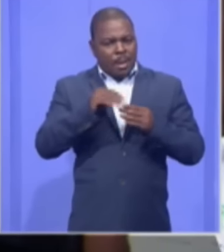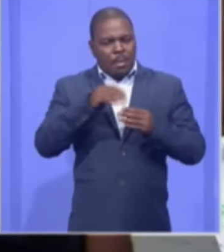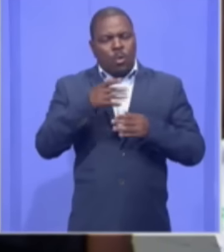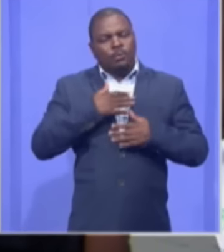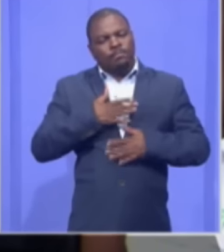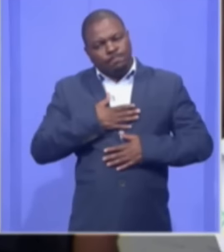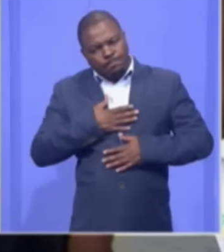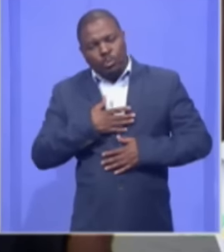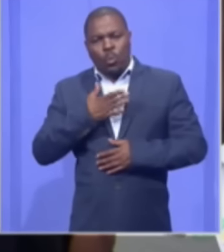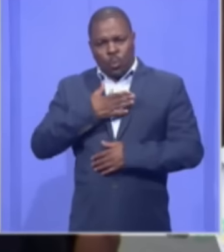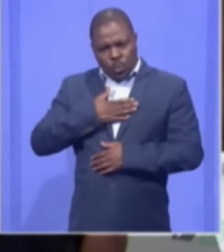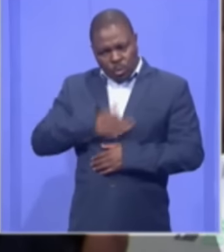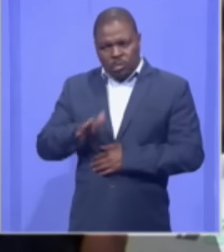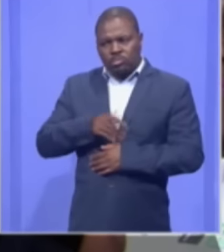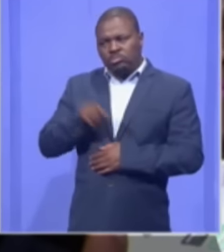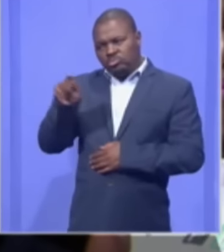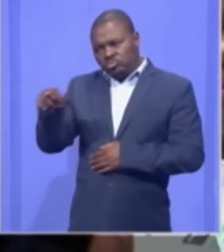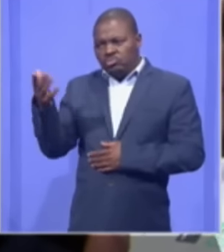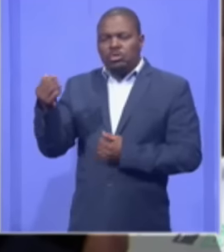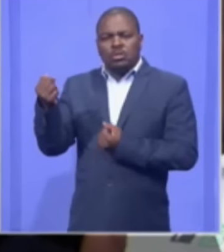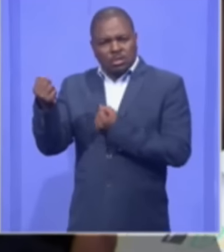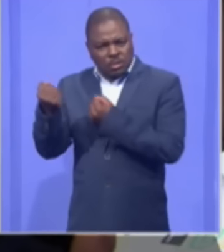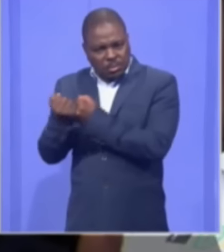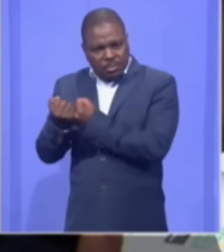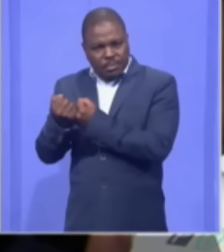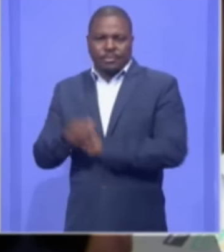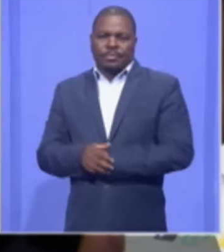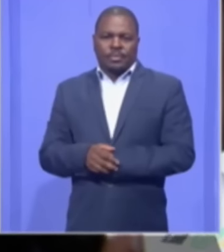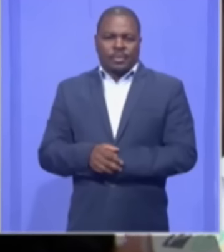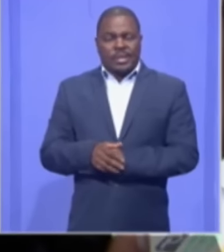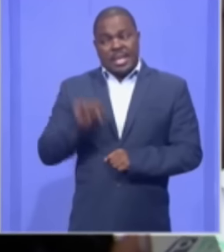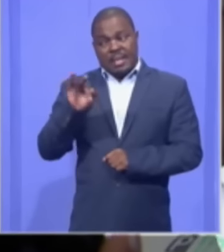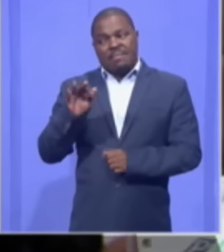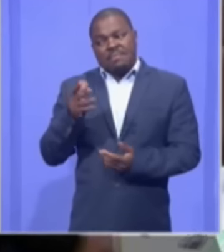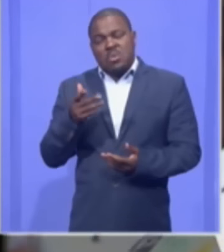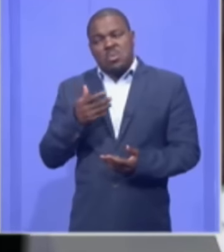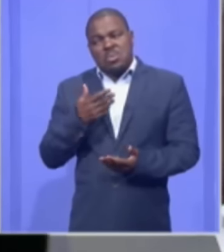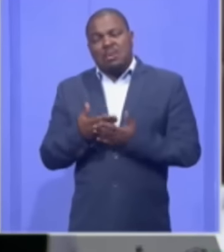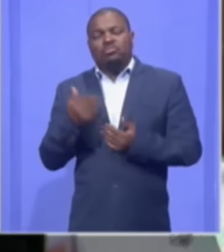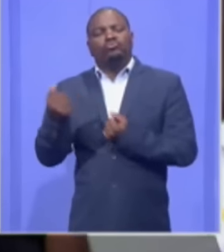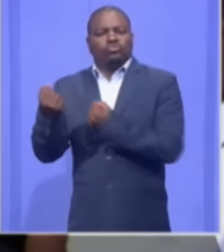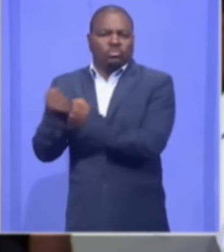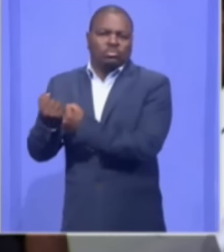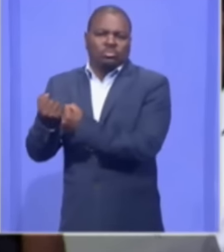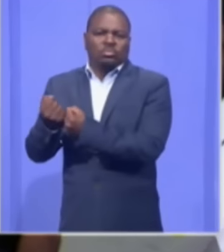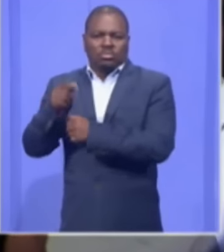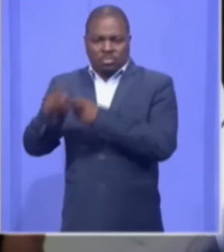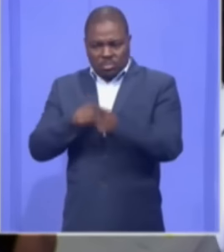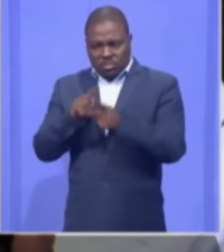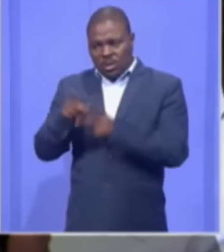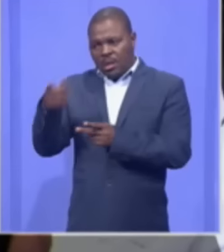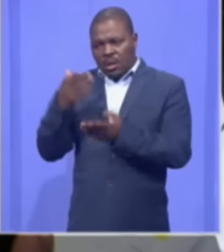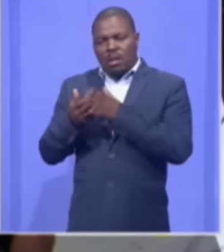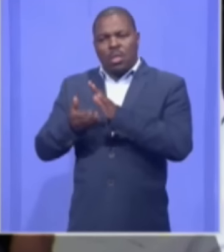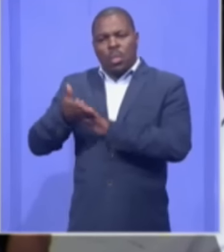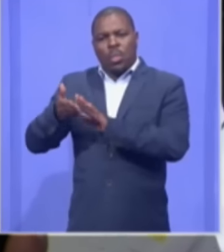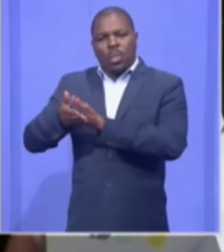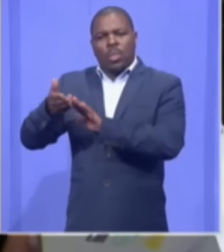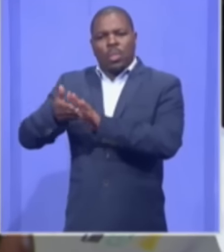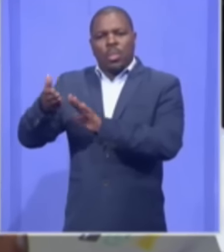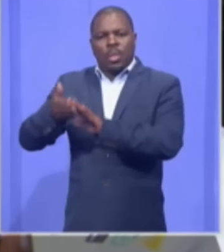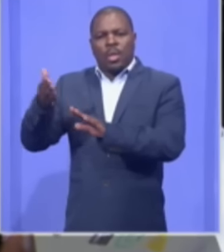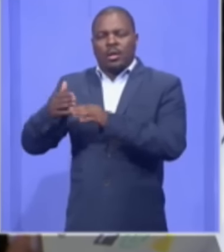and able to give them as much support as we possibly can to be able to navigate their way